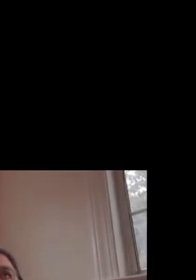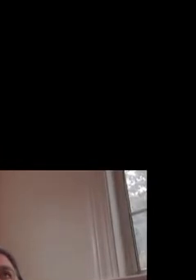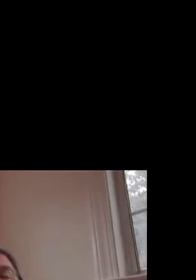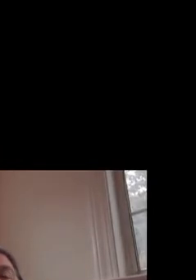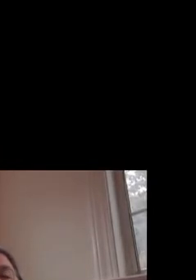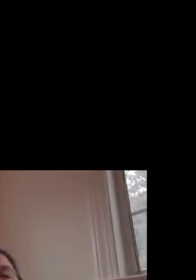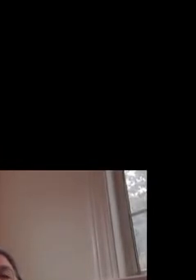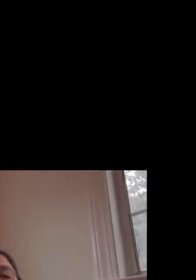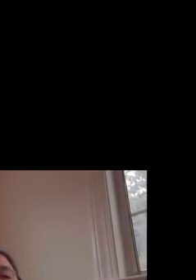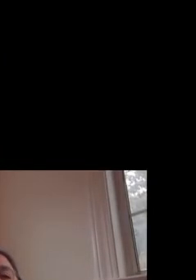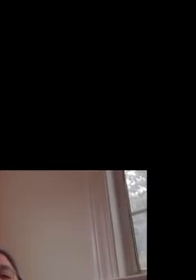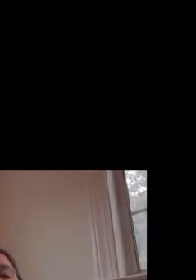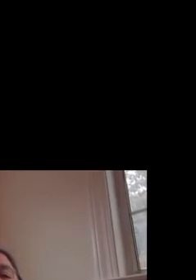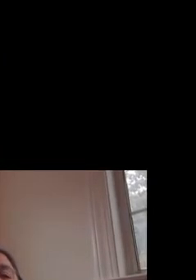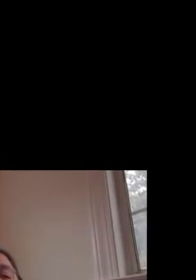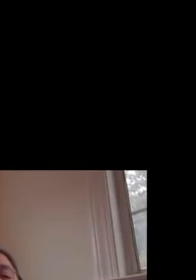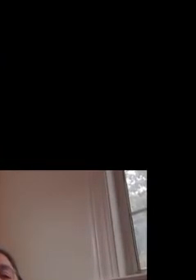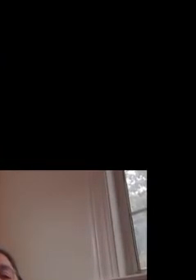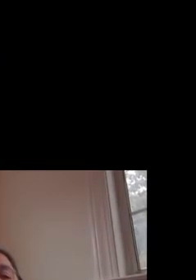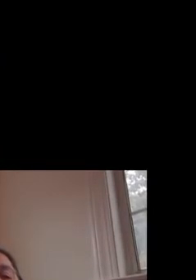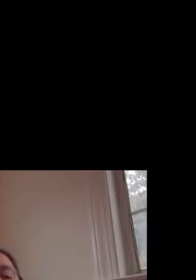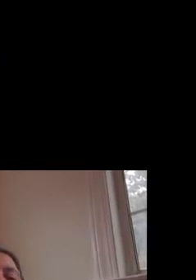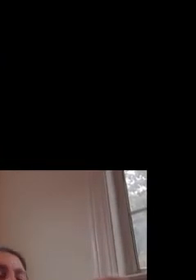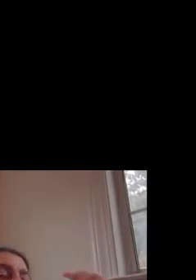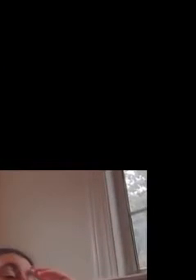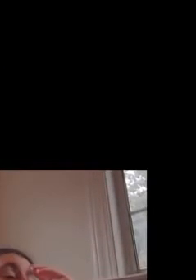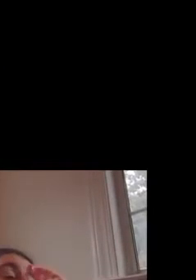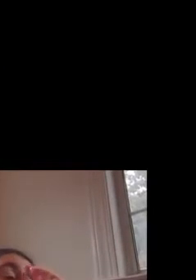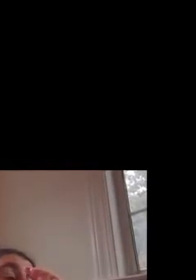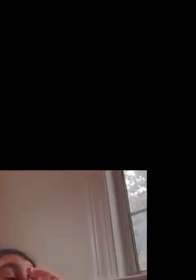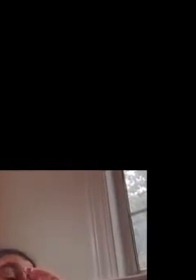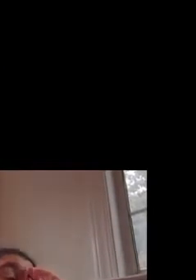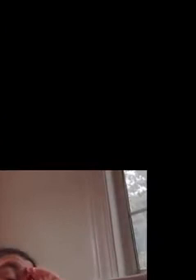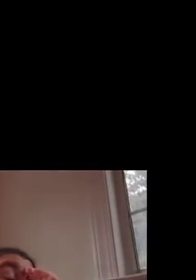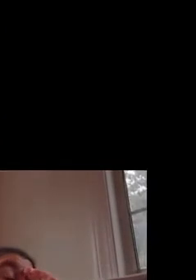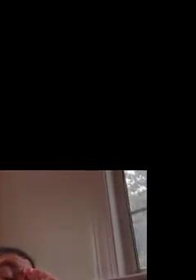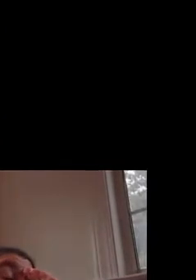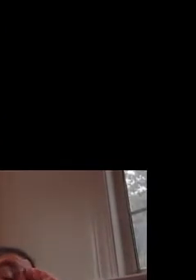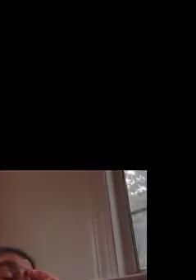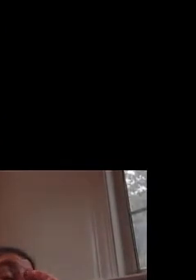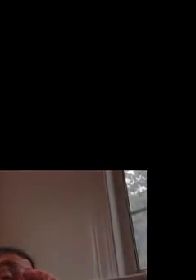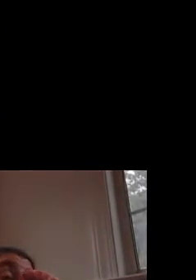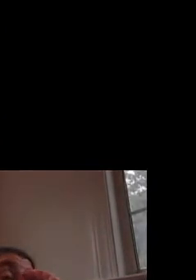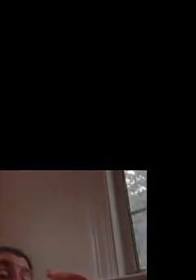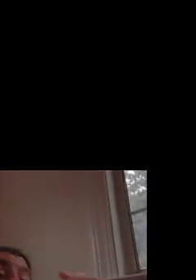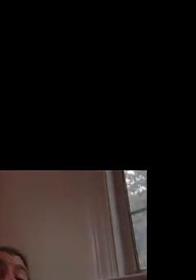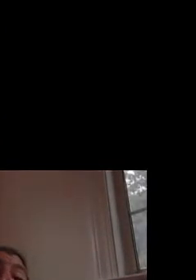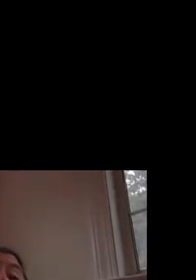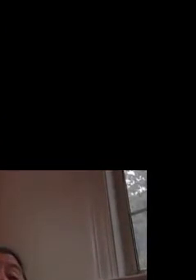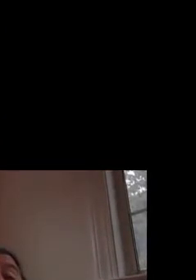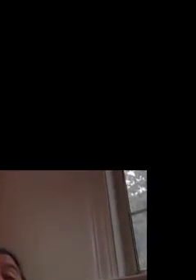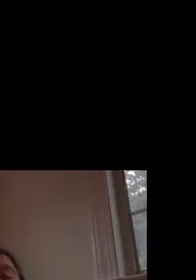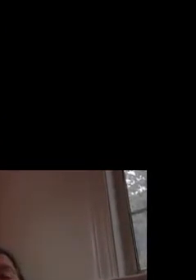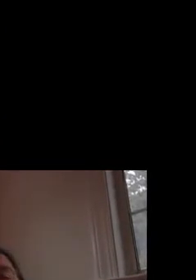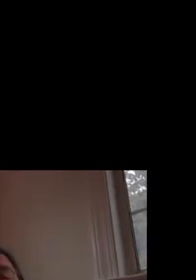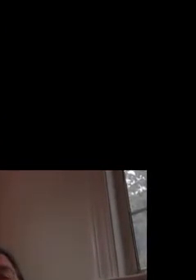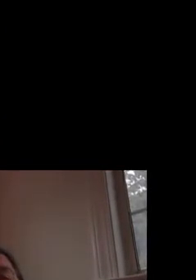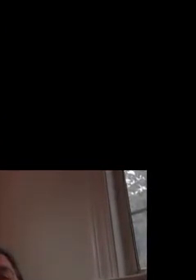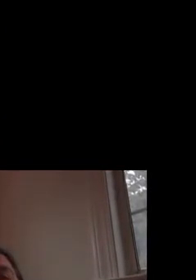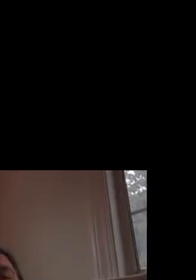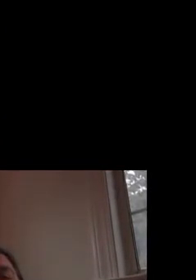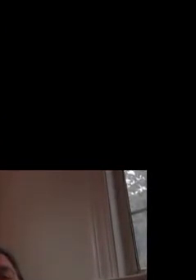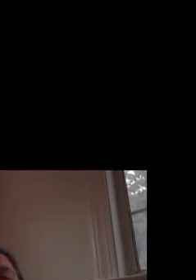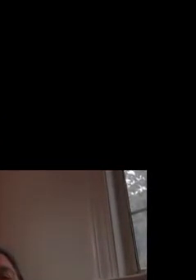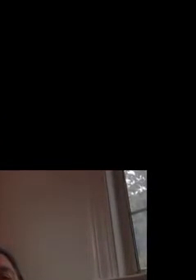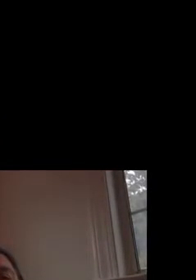leadership. Were the issues really getting out? And I guess one of the things we then... The leadership from government. Right.